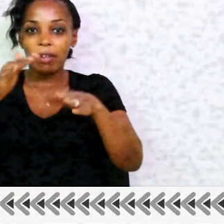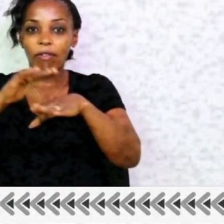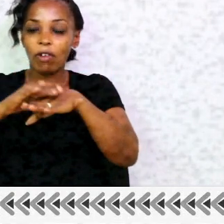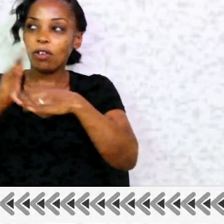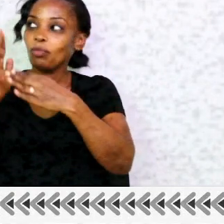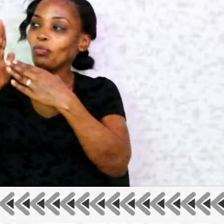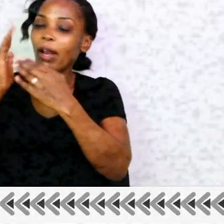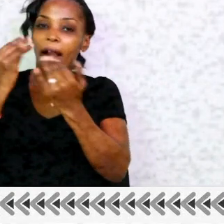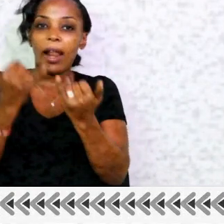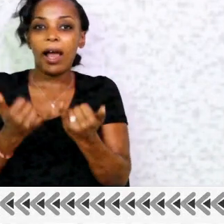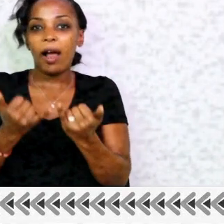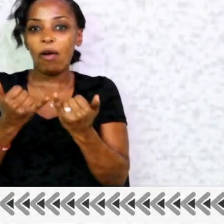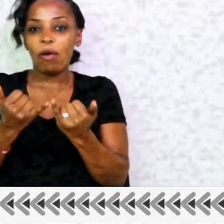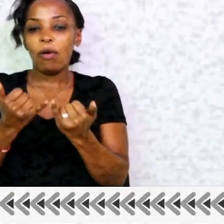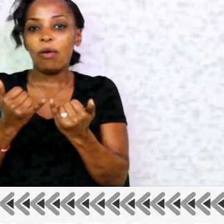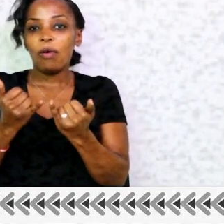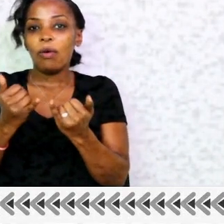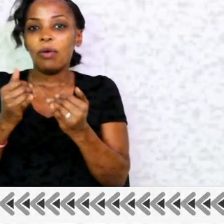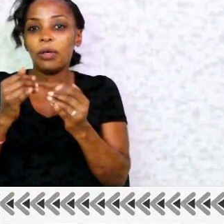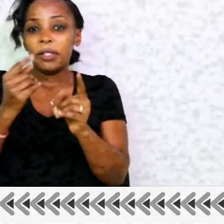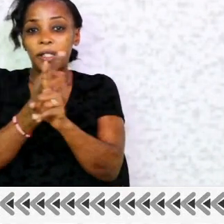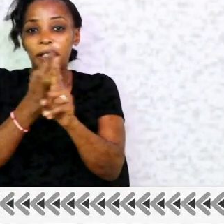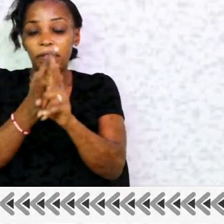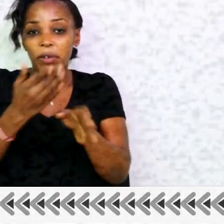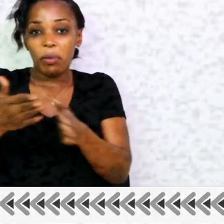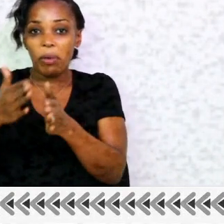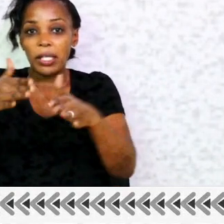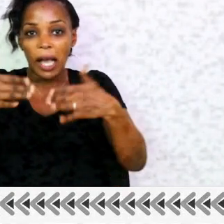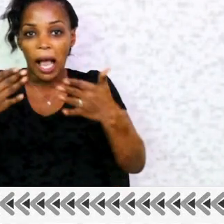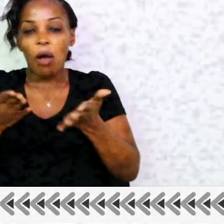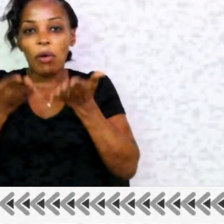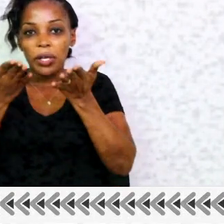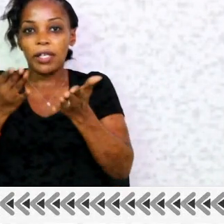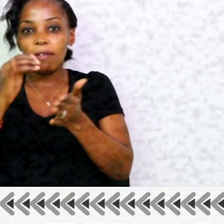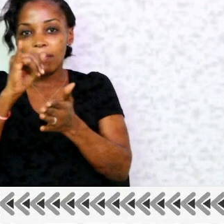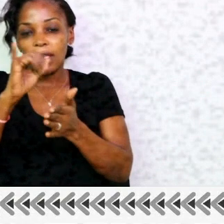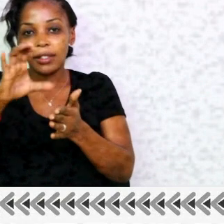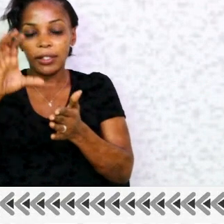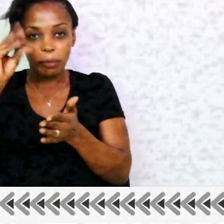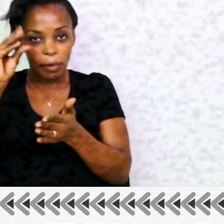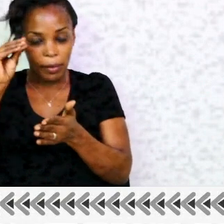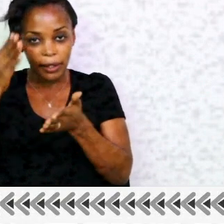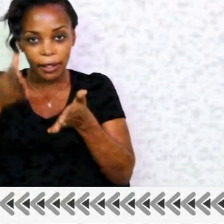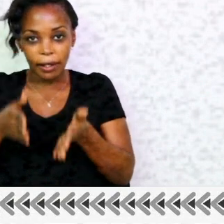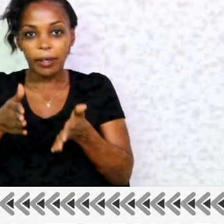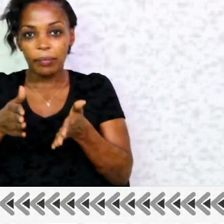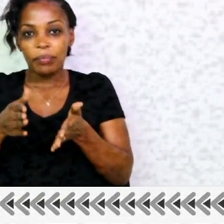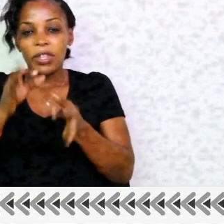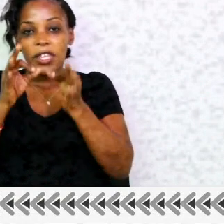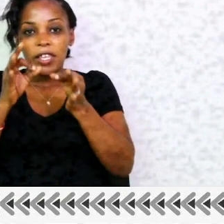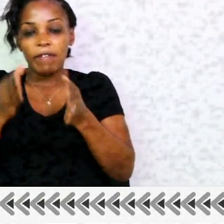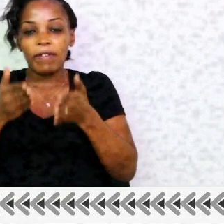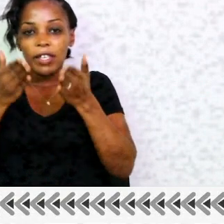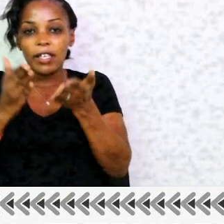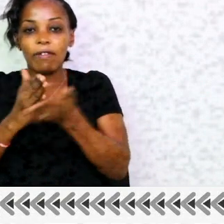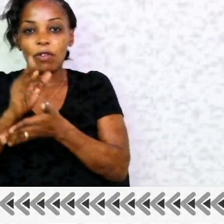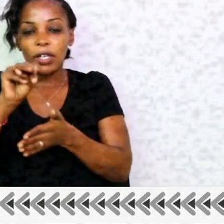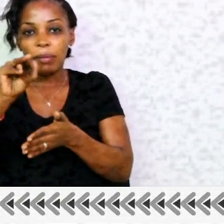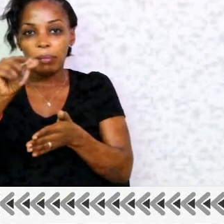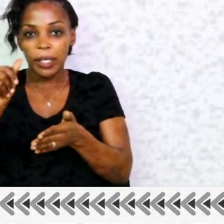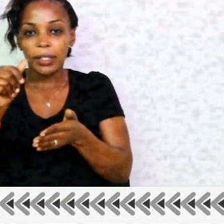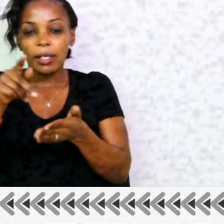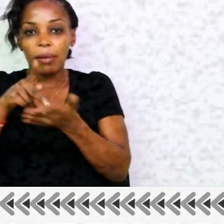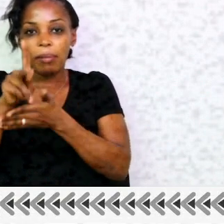screen right now. There are several ways in which you can give here at ICC Mombasa. If you are giving through M-Pesa,